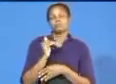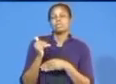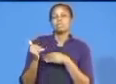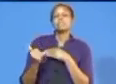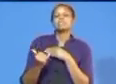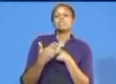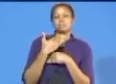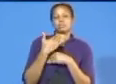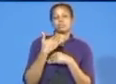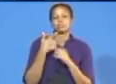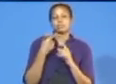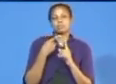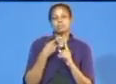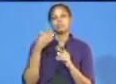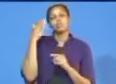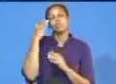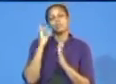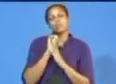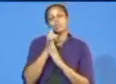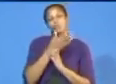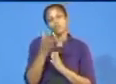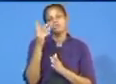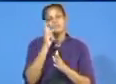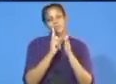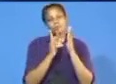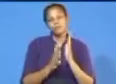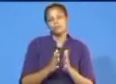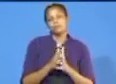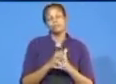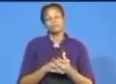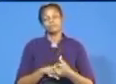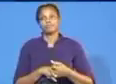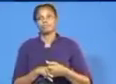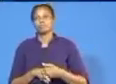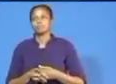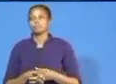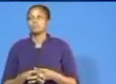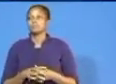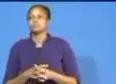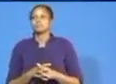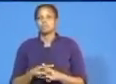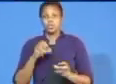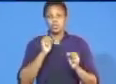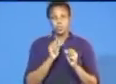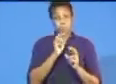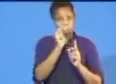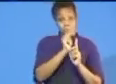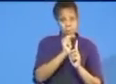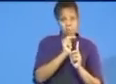know that there's a prophet. So he comes to Elisha.